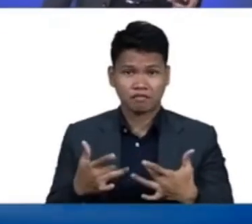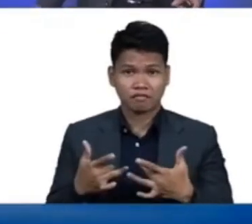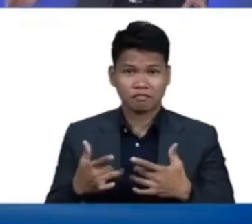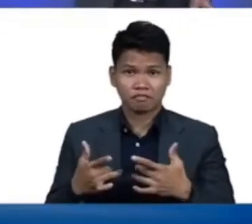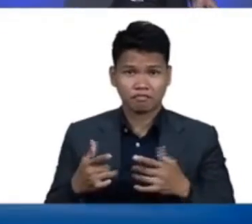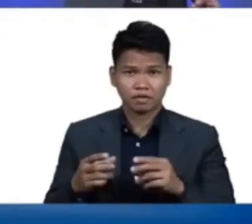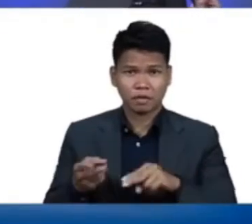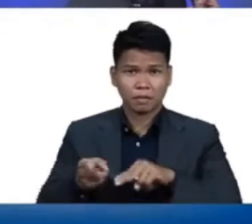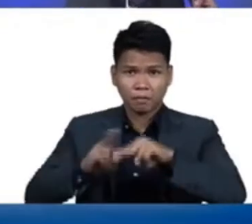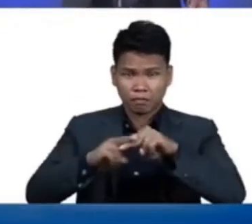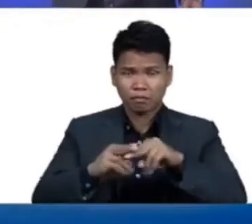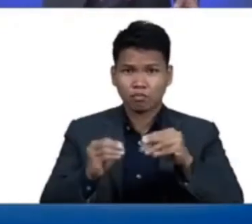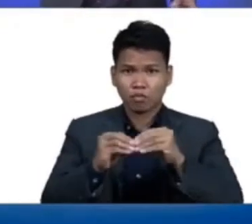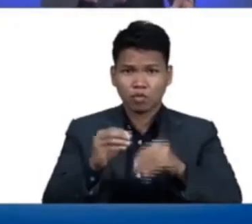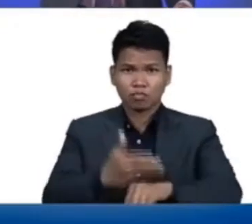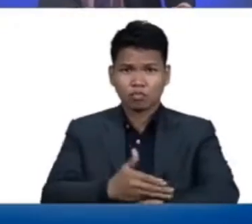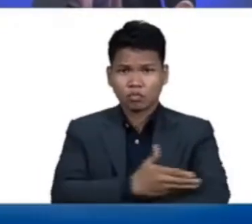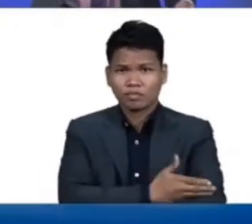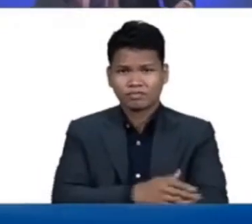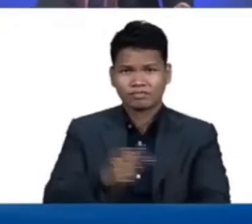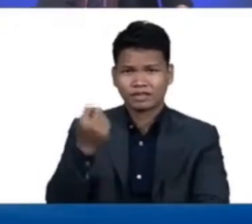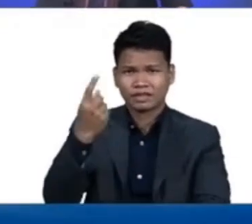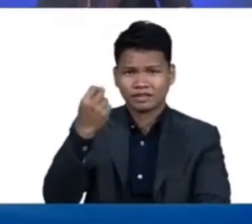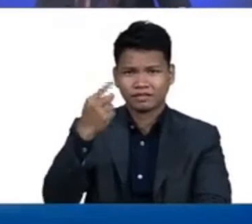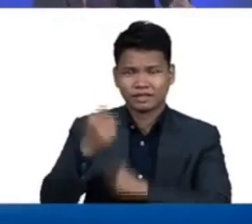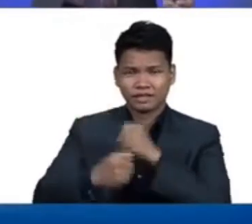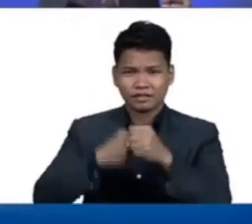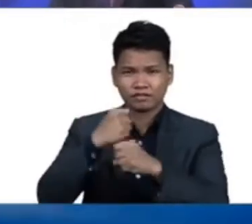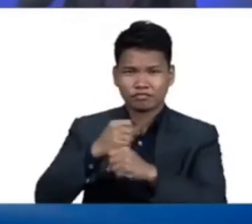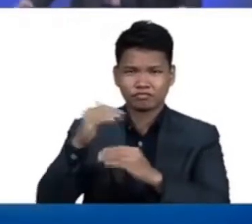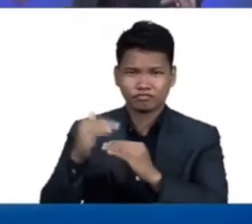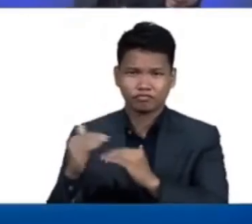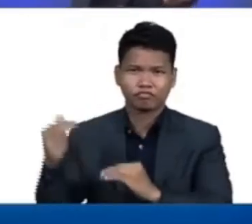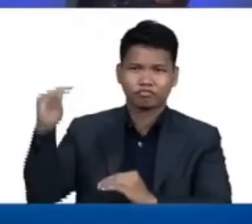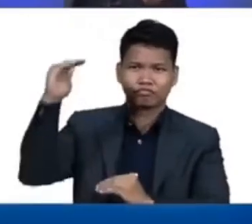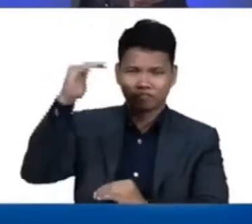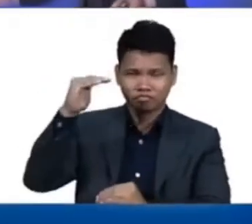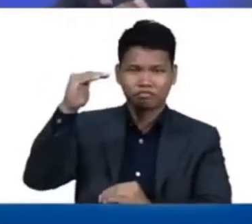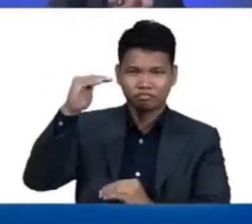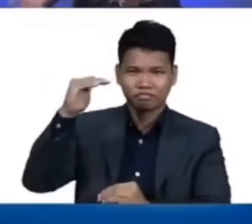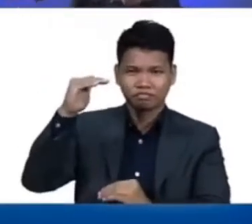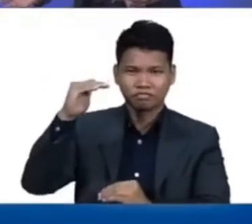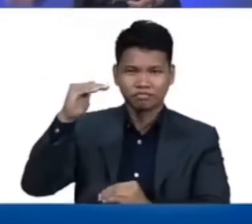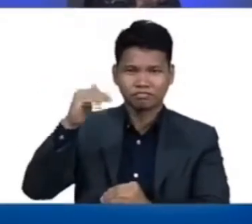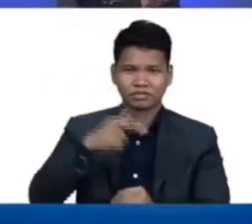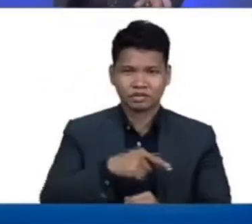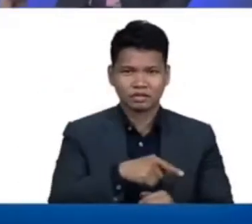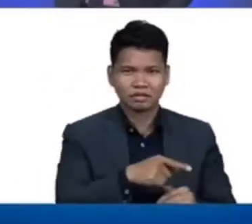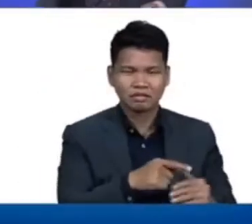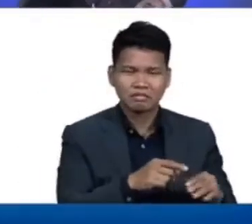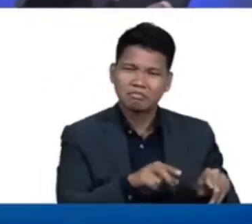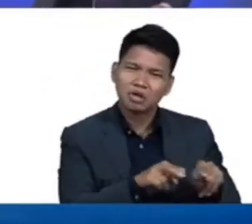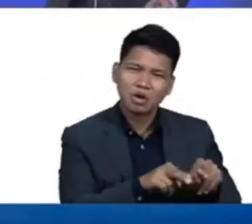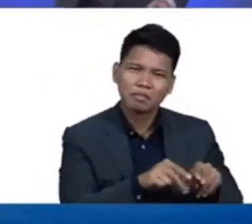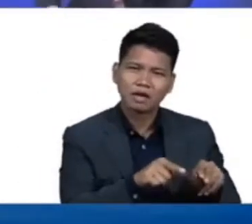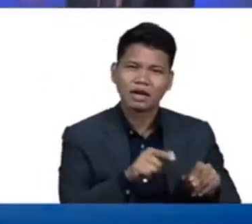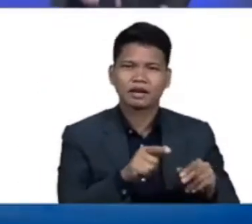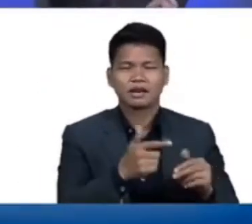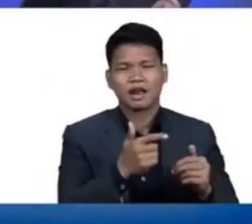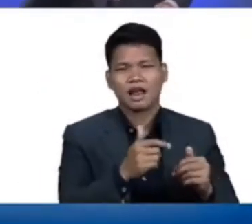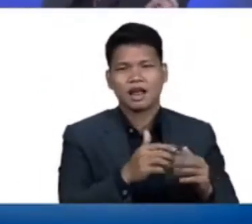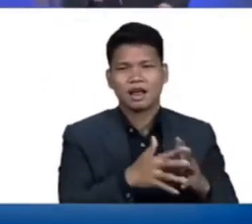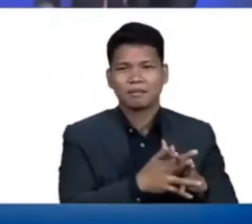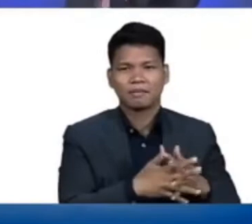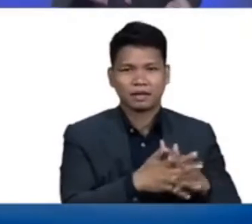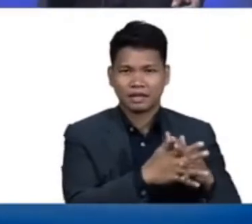longer than those who eat the highly refined typical American diet, high in dairy, high